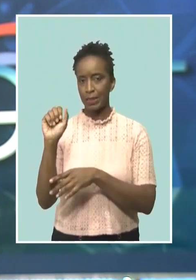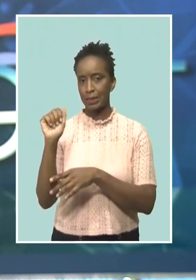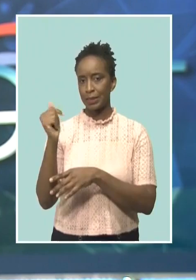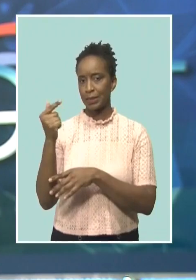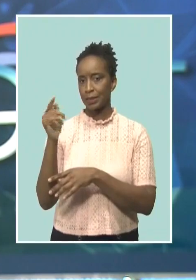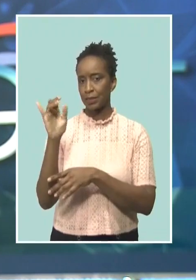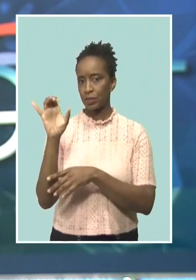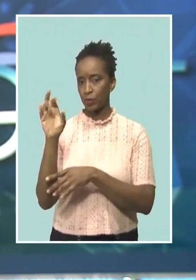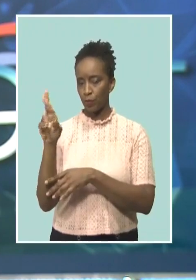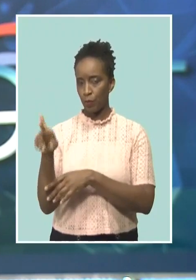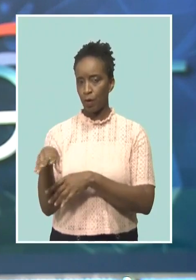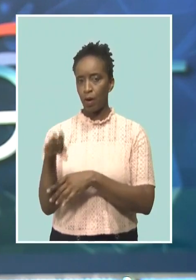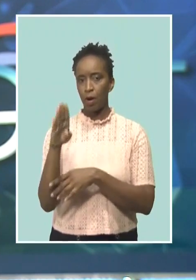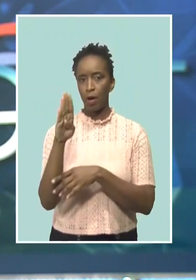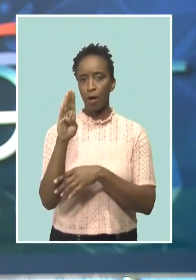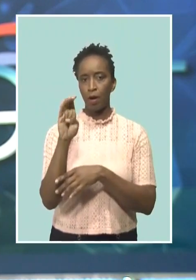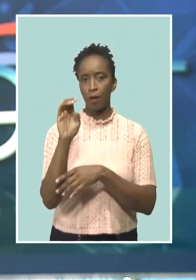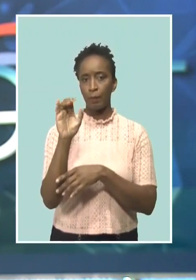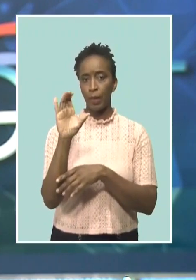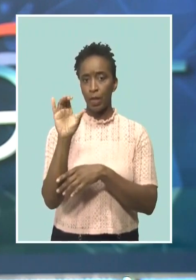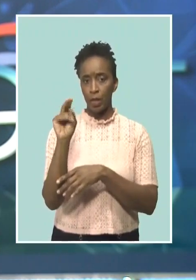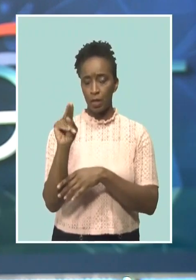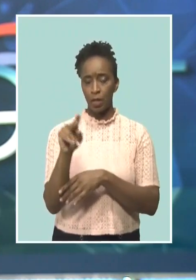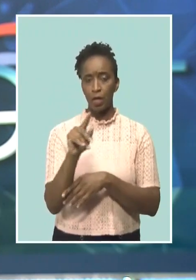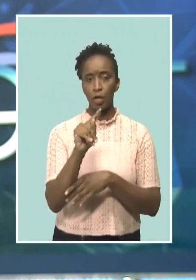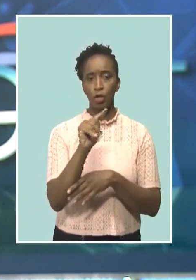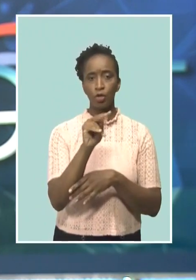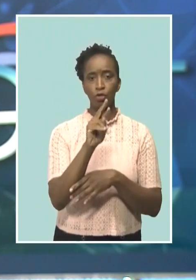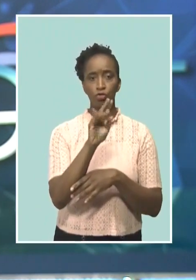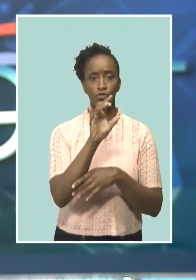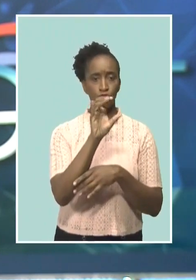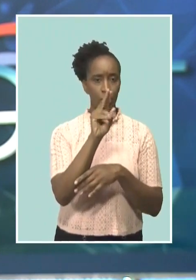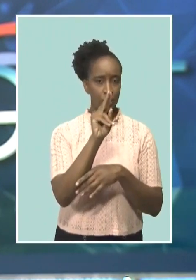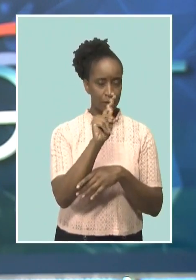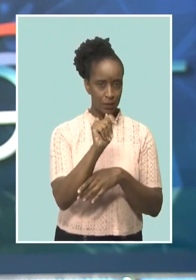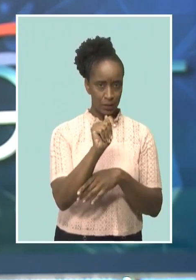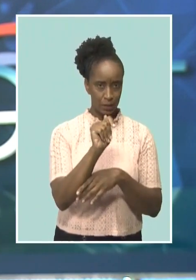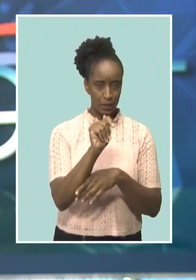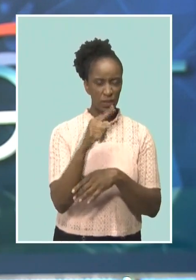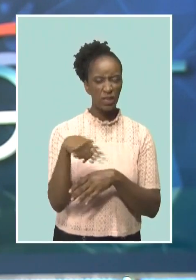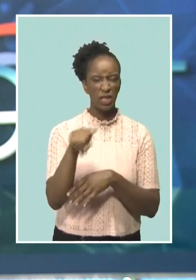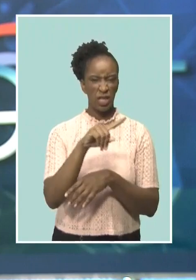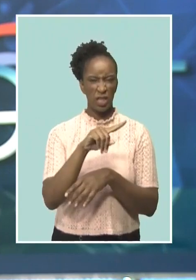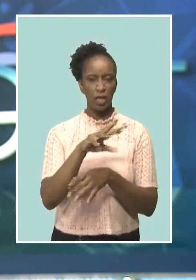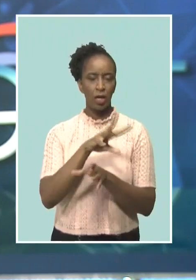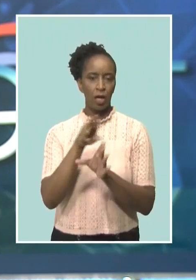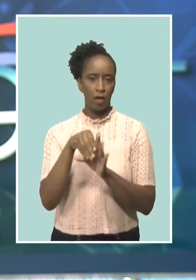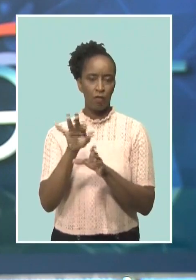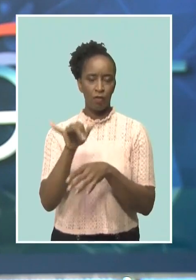Trident Insurance Companies, all of which have been parties of the BARP medical plan over the years.